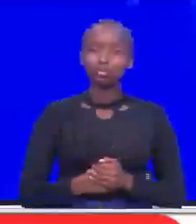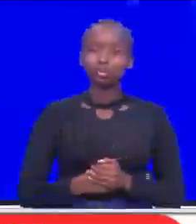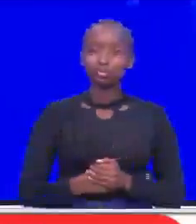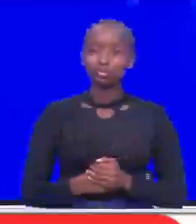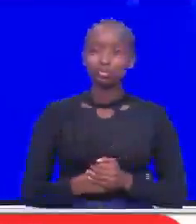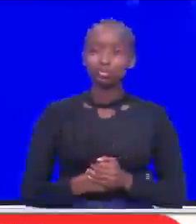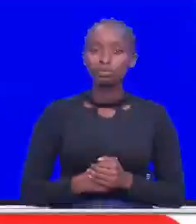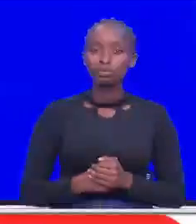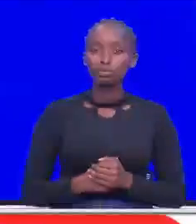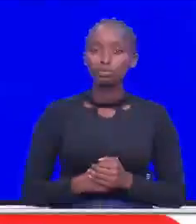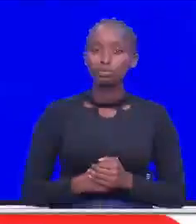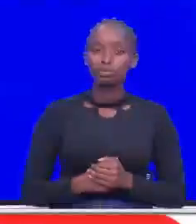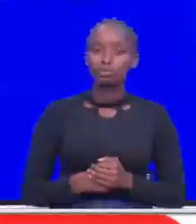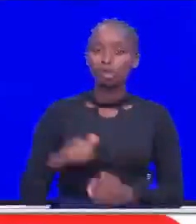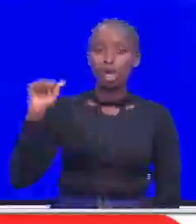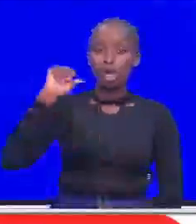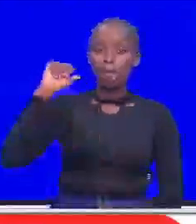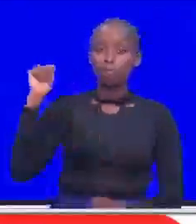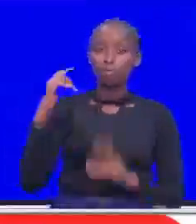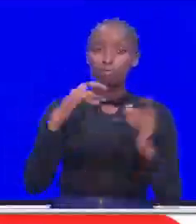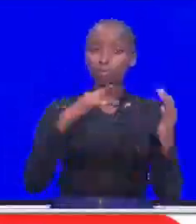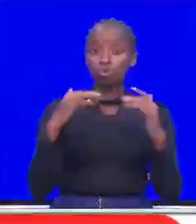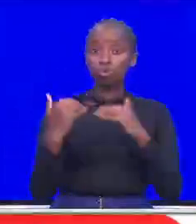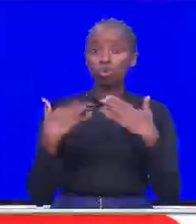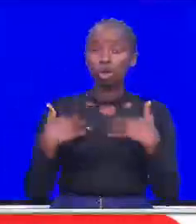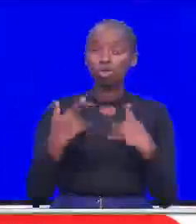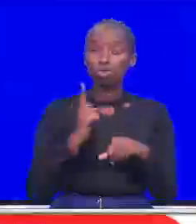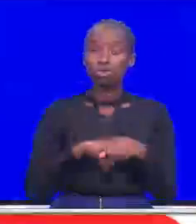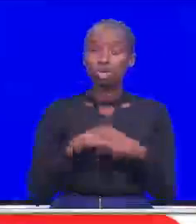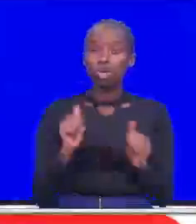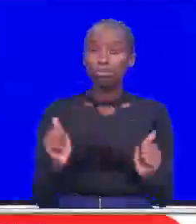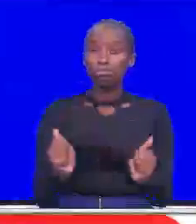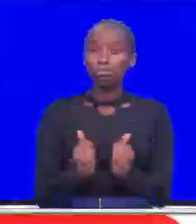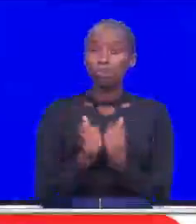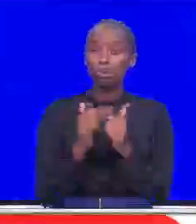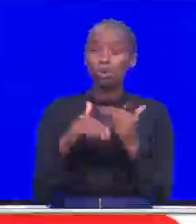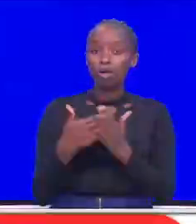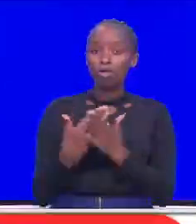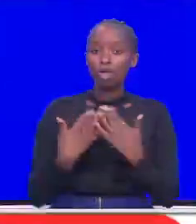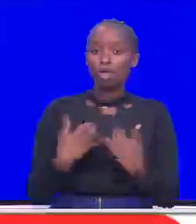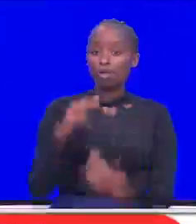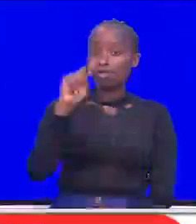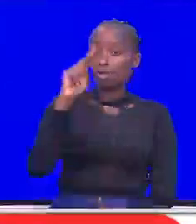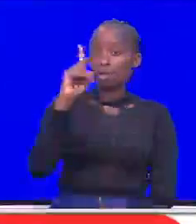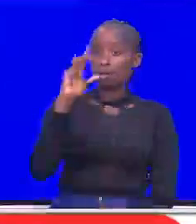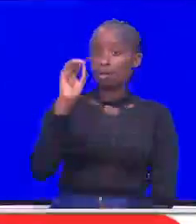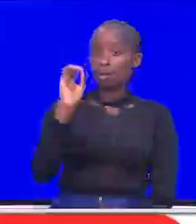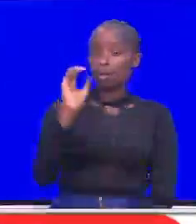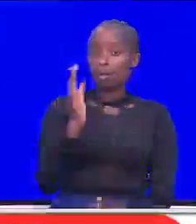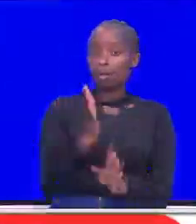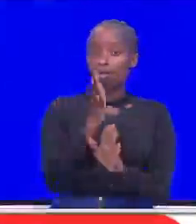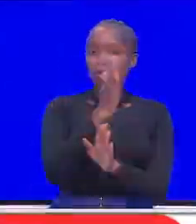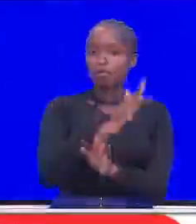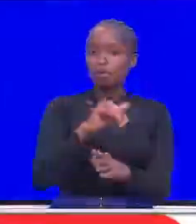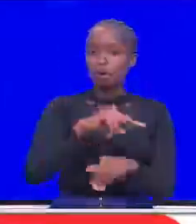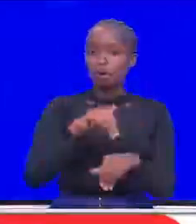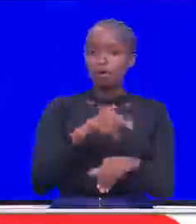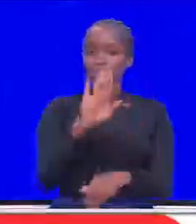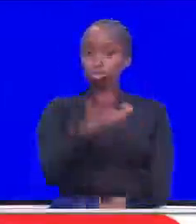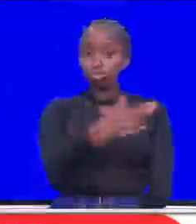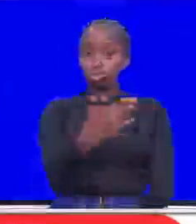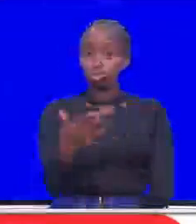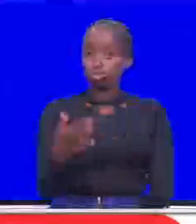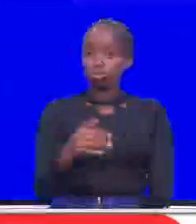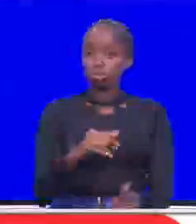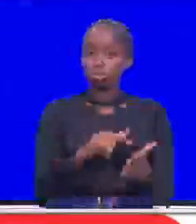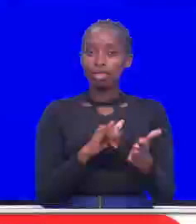A looming political battle could be brewing once the NADCO report will be tabled before the National Assembly. This comes after Azimio la Umoja Raila